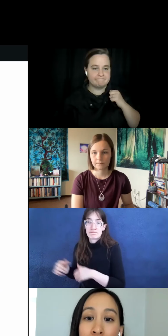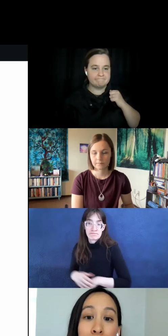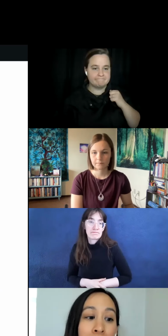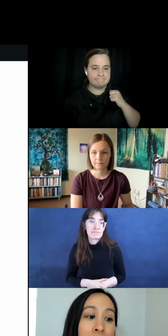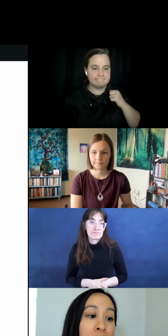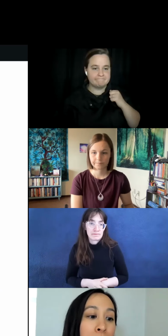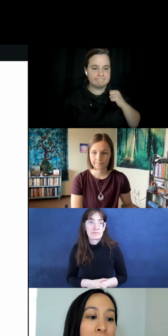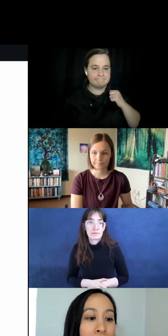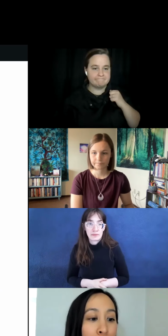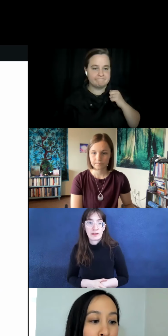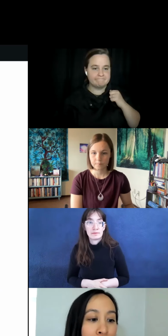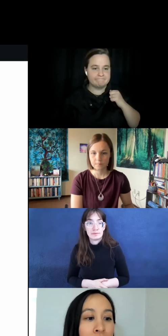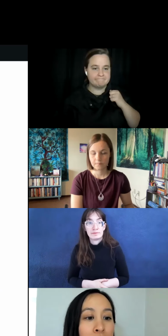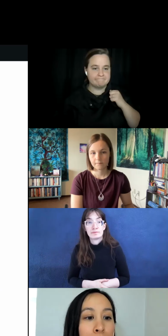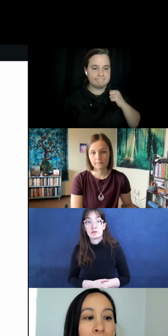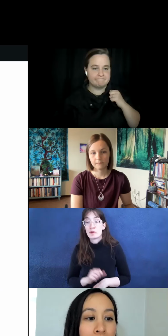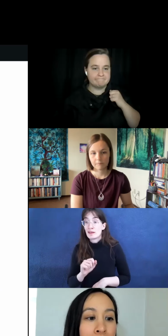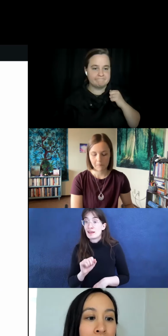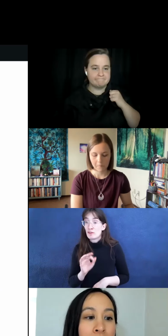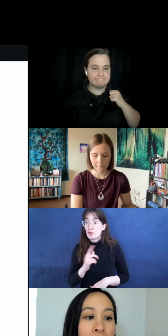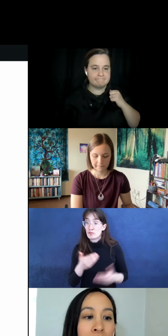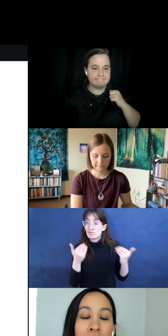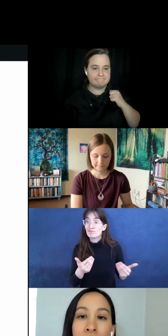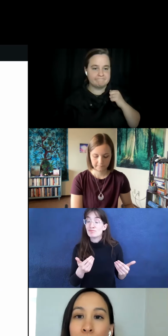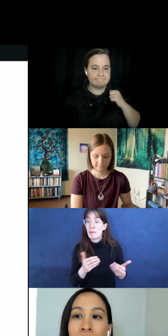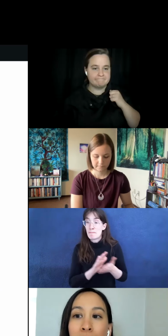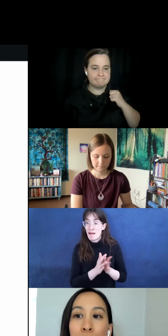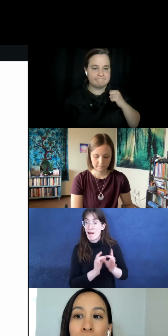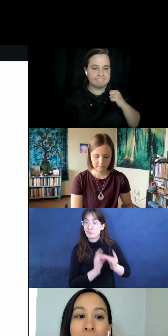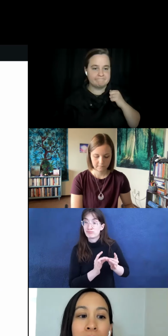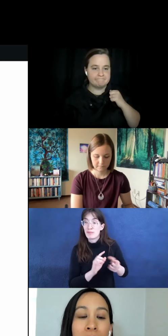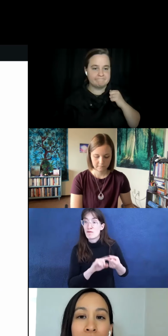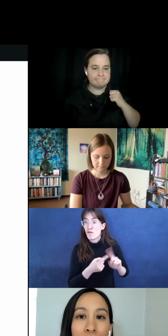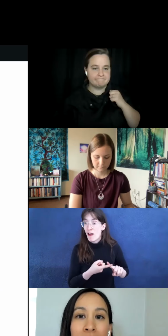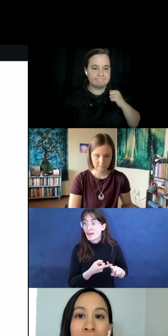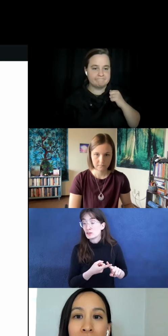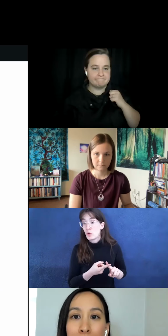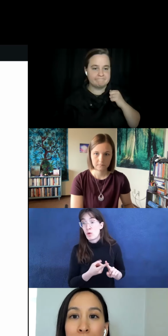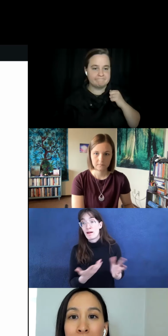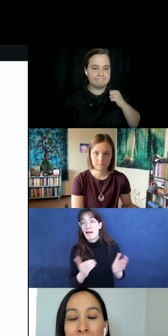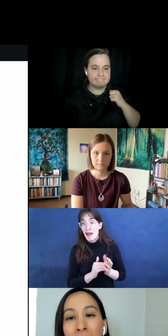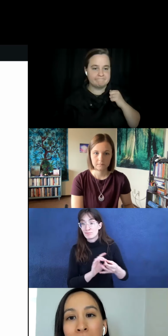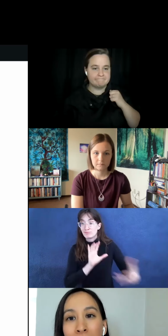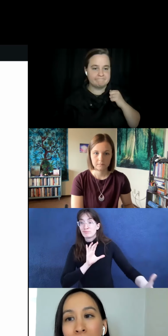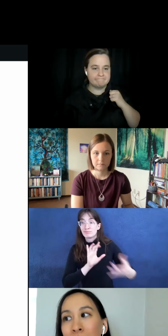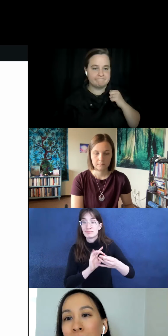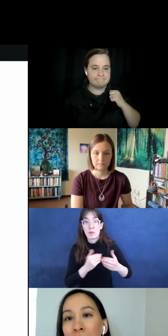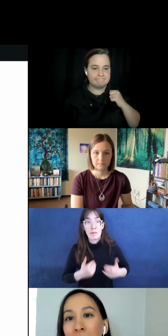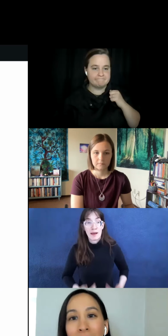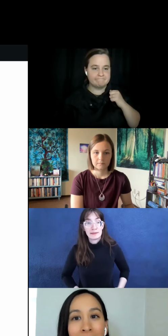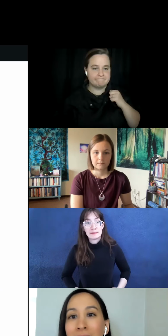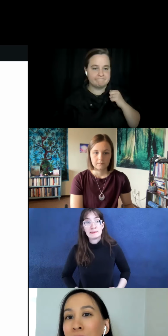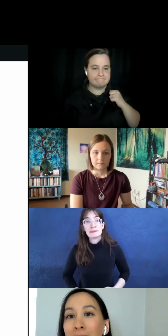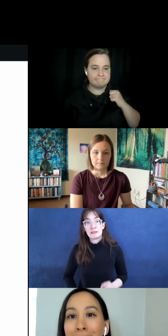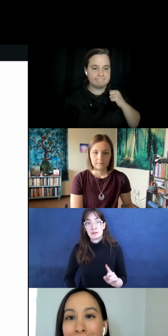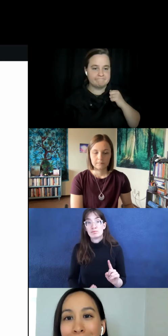So in terms of B/refriending your body, knowing that awareness is the first step. And